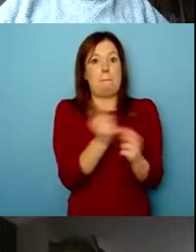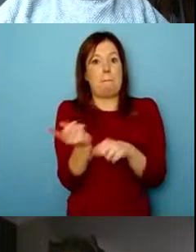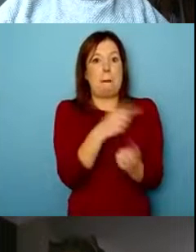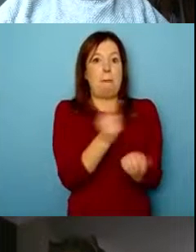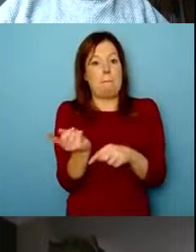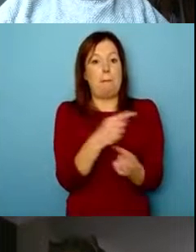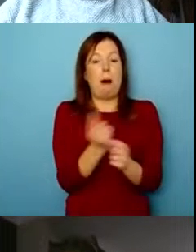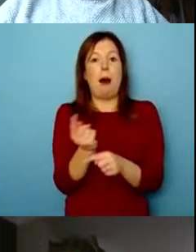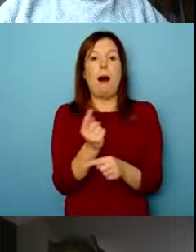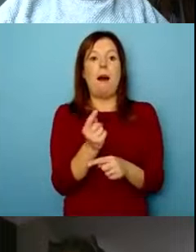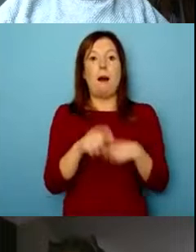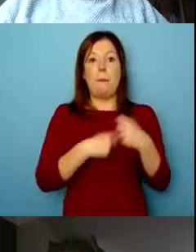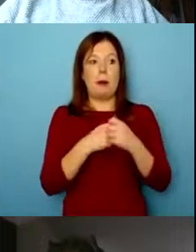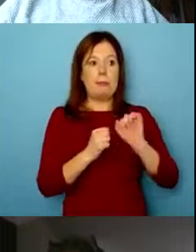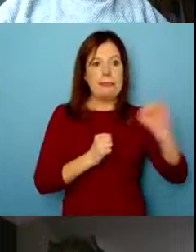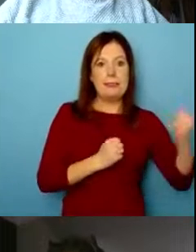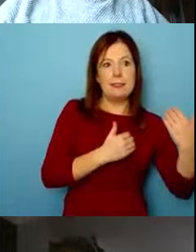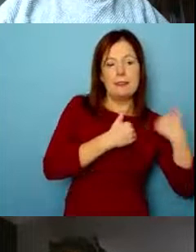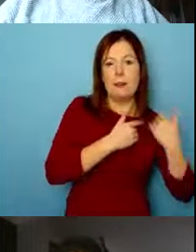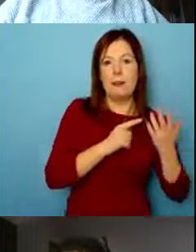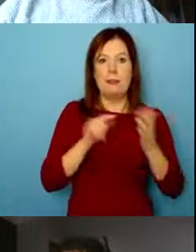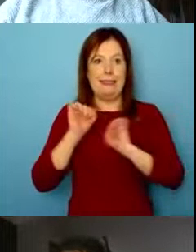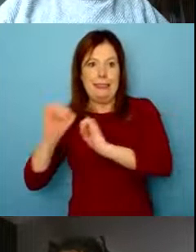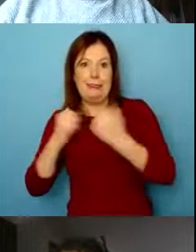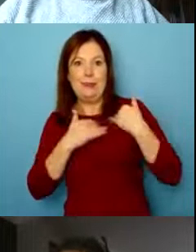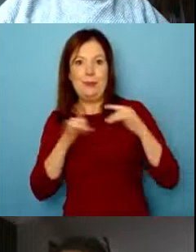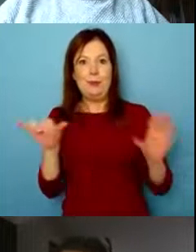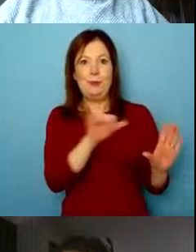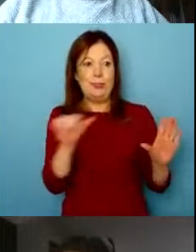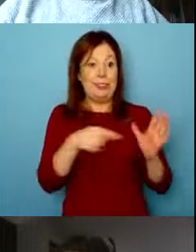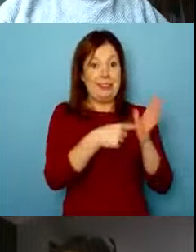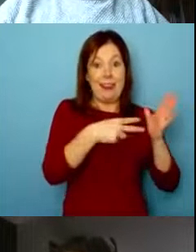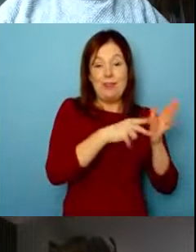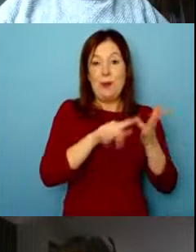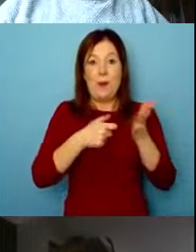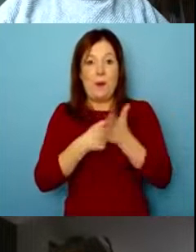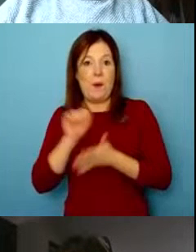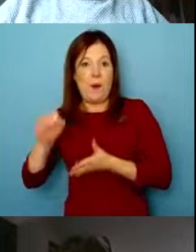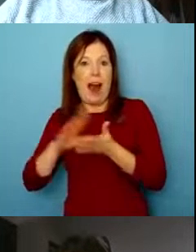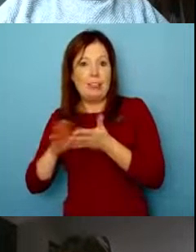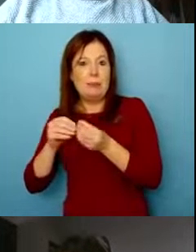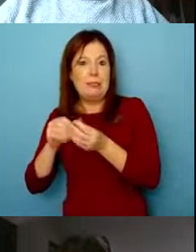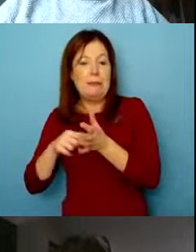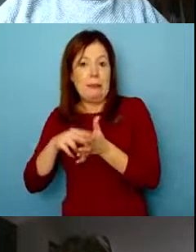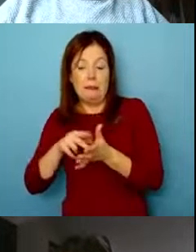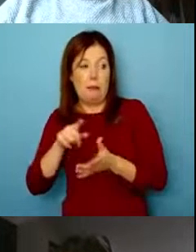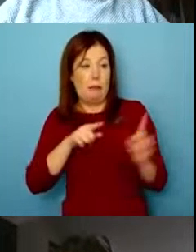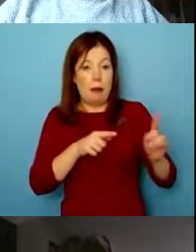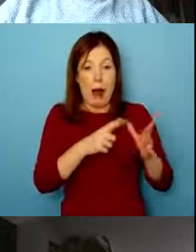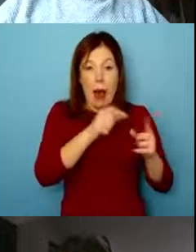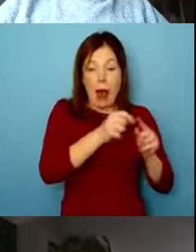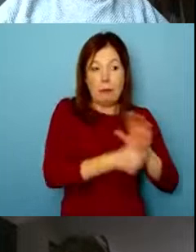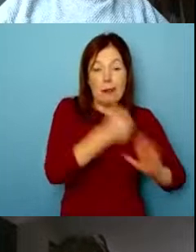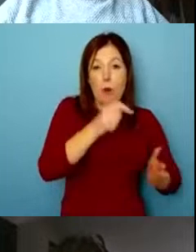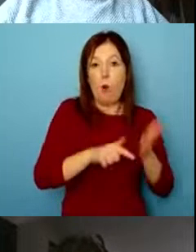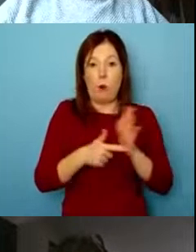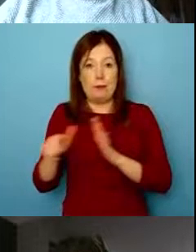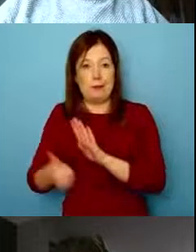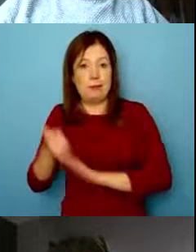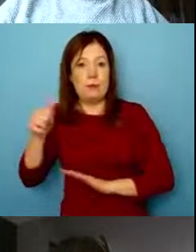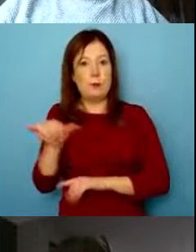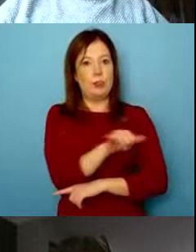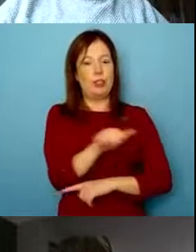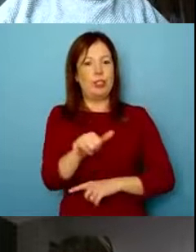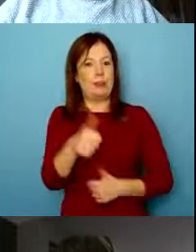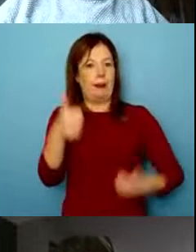for realizing an accessibility feature and who can do it best. It also allows rich settings